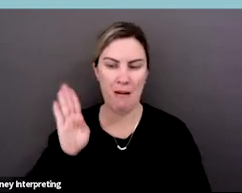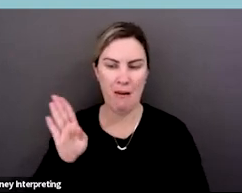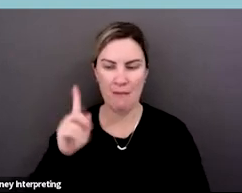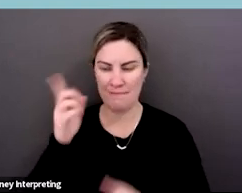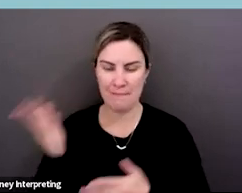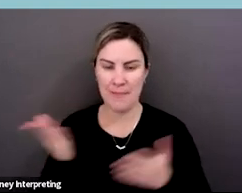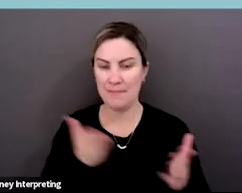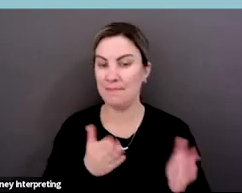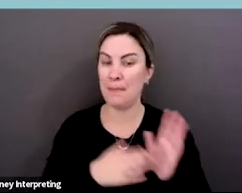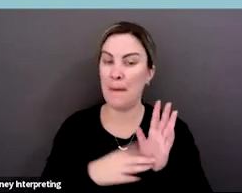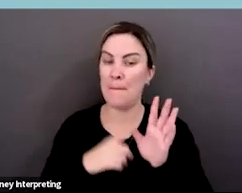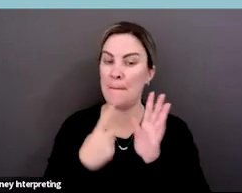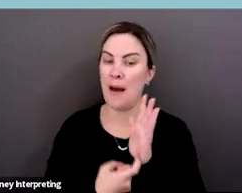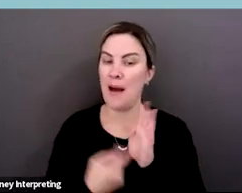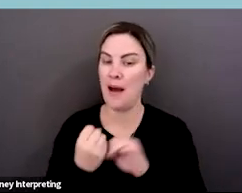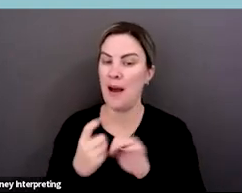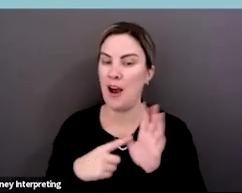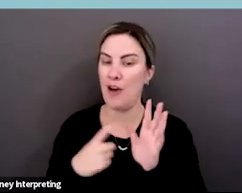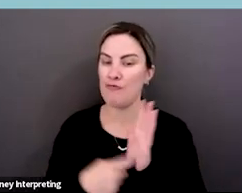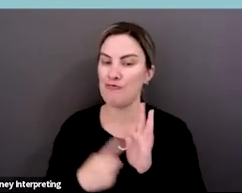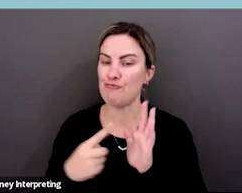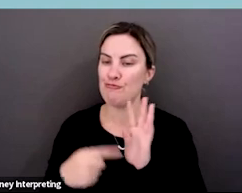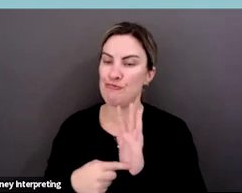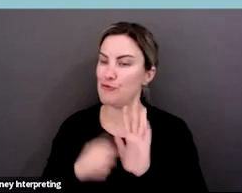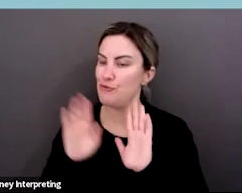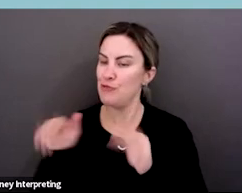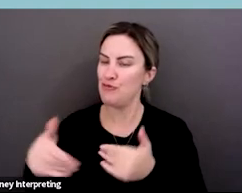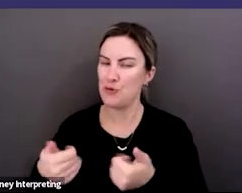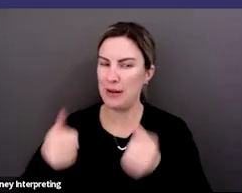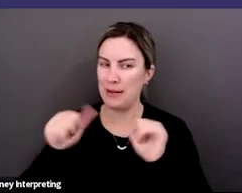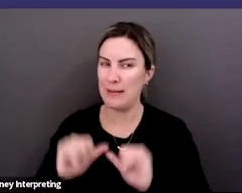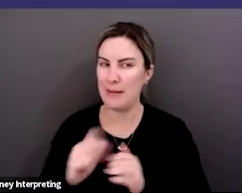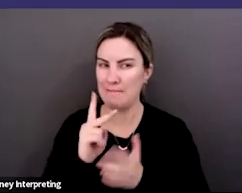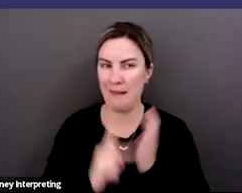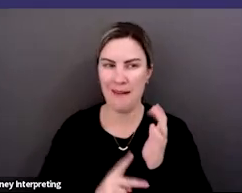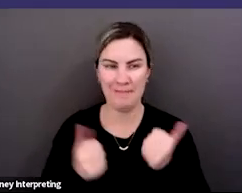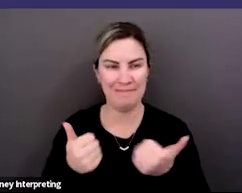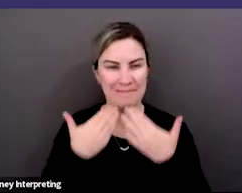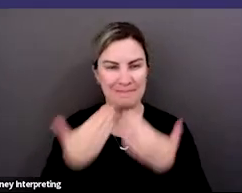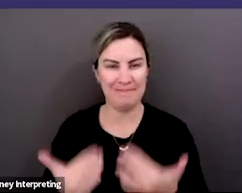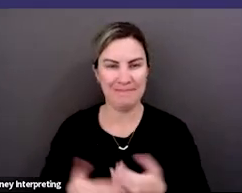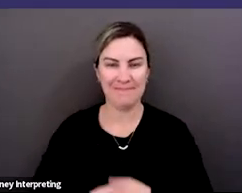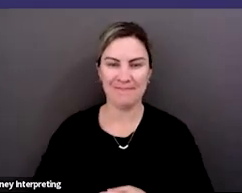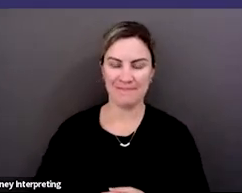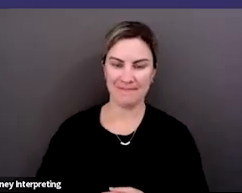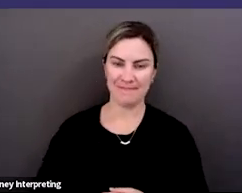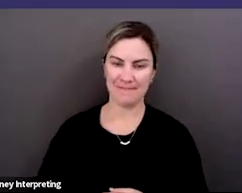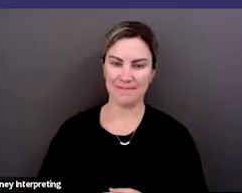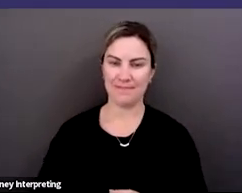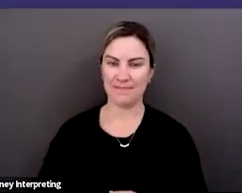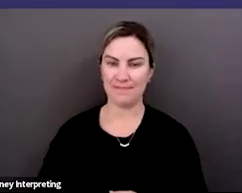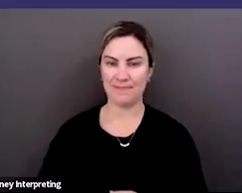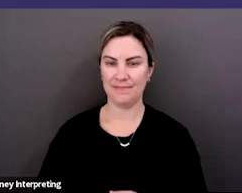hand back over to you, Margaret, to introduce our next section. Thank you.